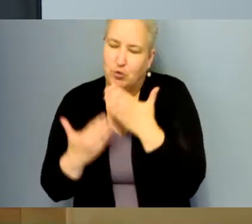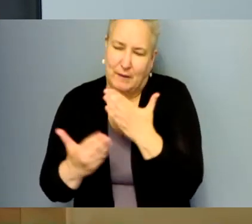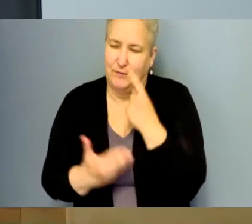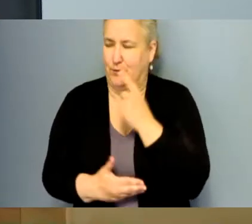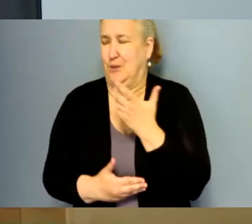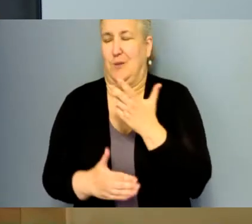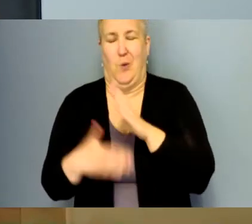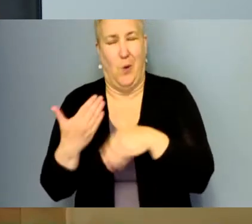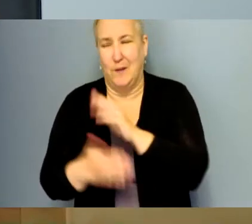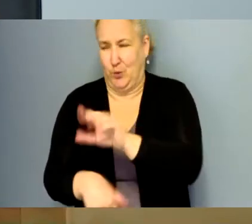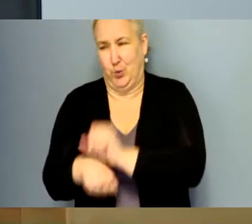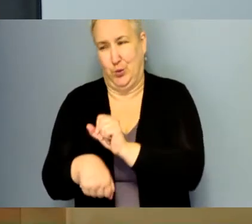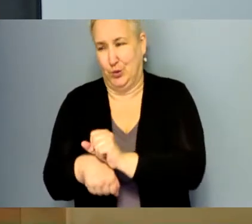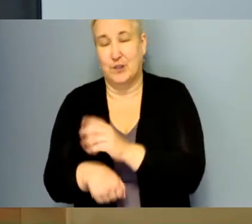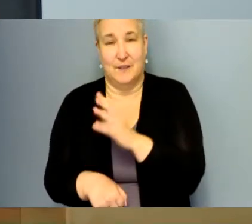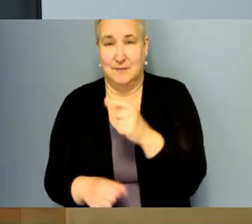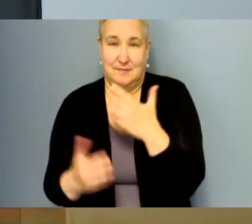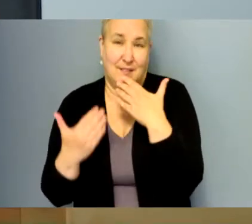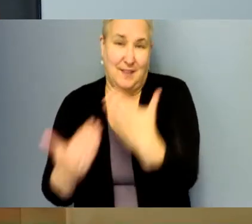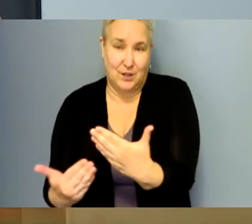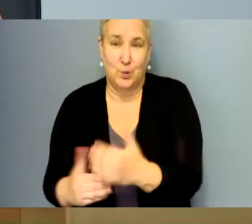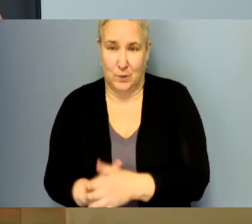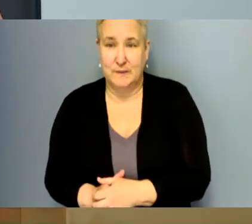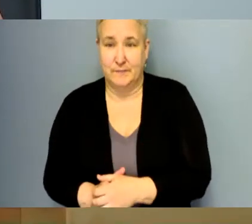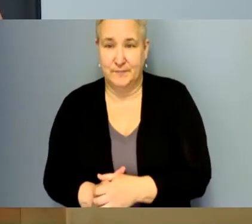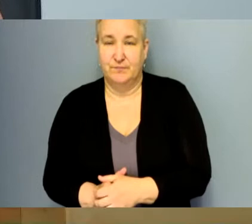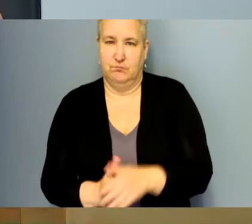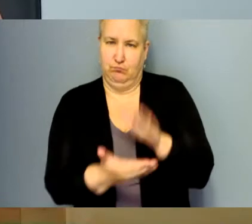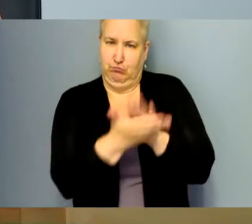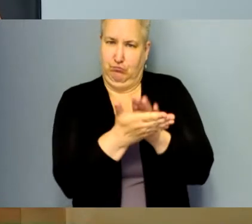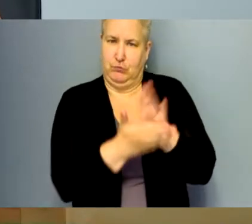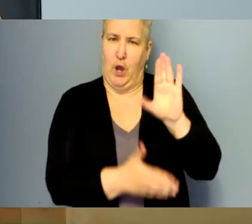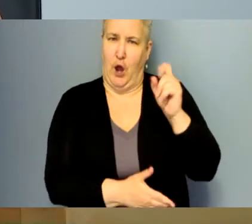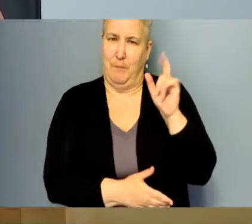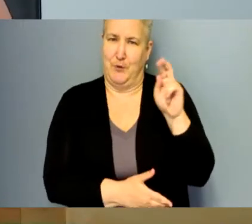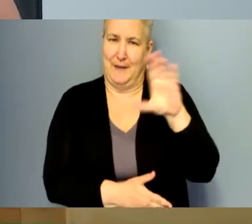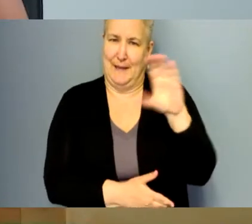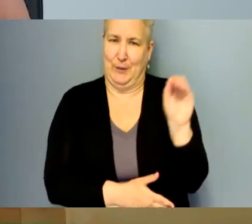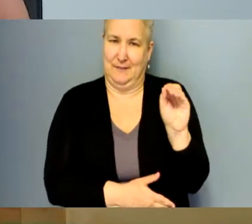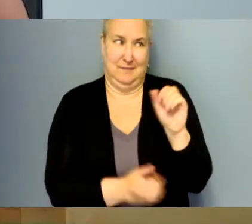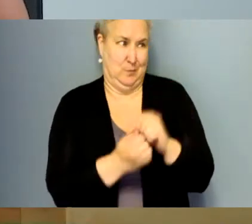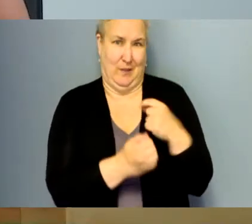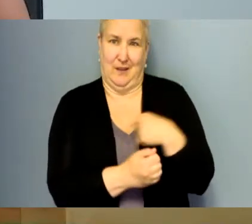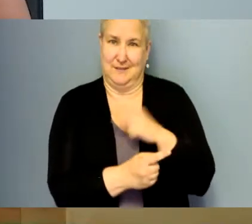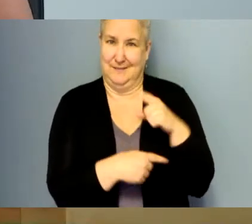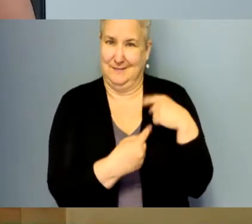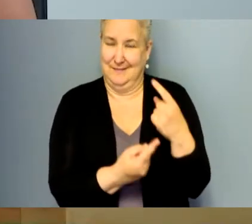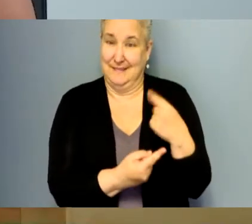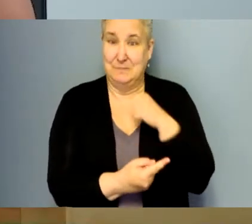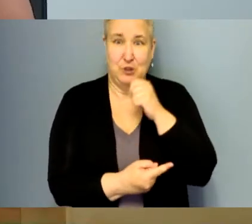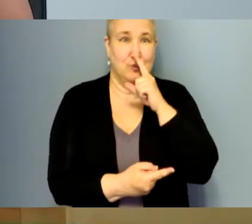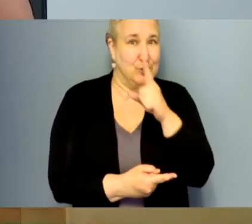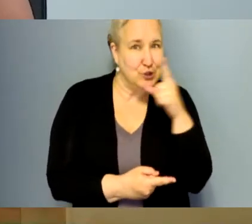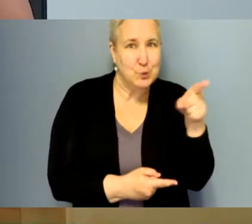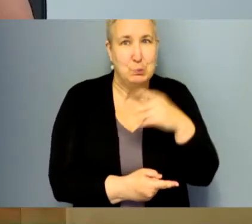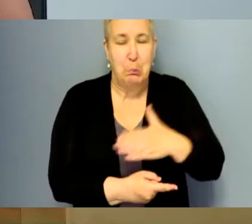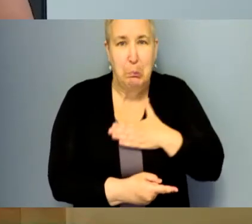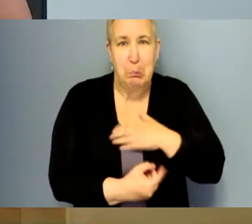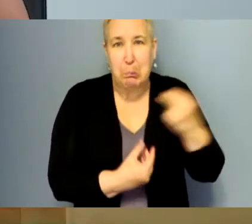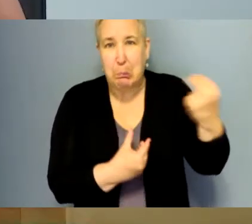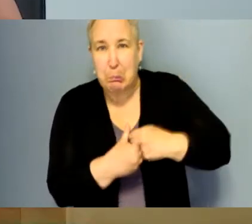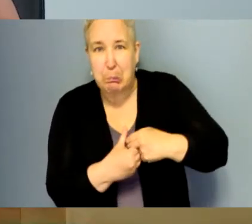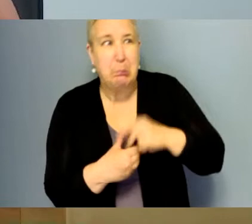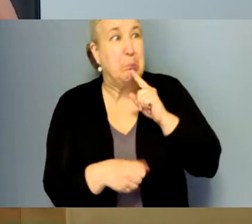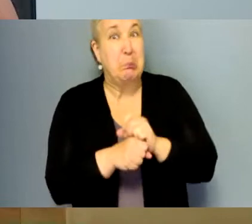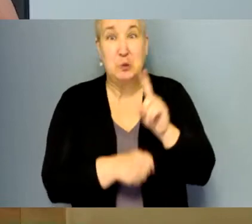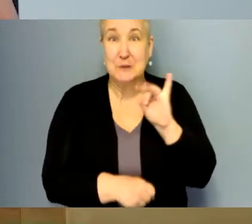all of it, and I thank you. Big shout out to Upper County, who's been with us now. I wasn't sure you guys would be willing to join us, and you did,